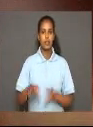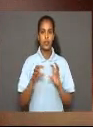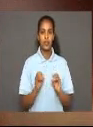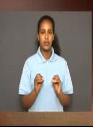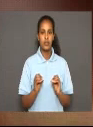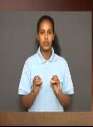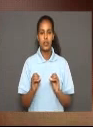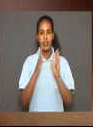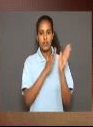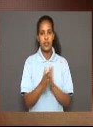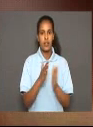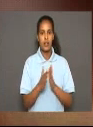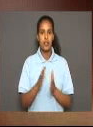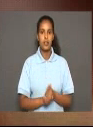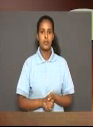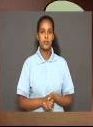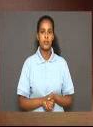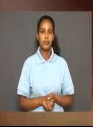Students, let's get ready.